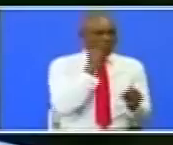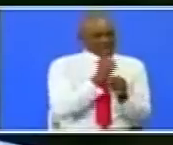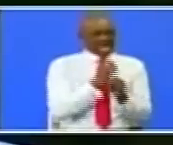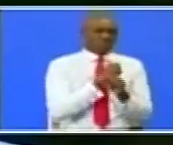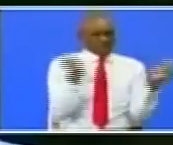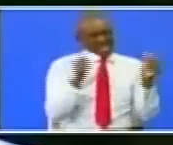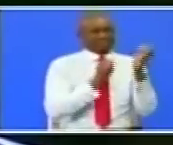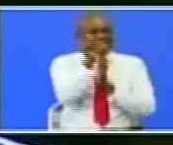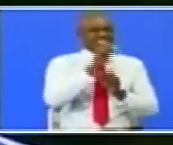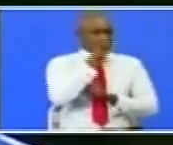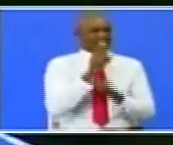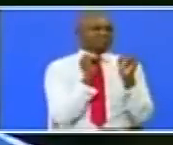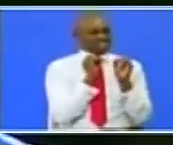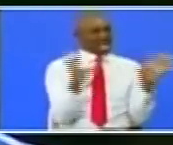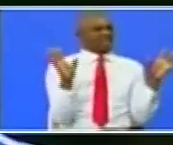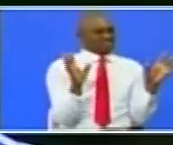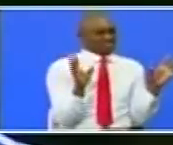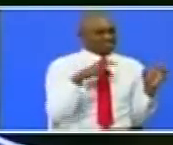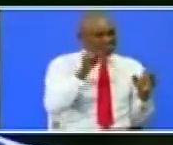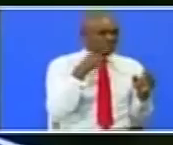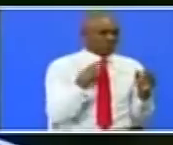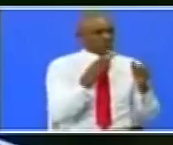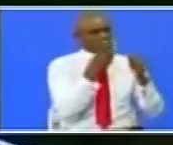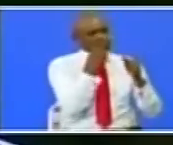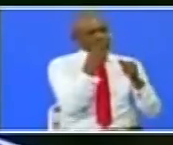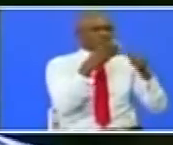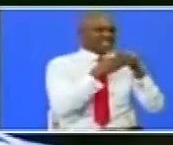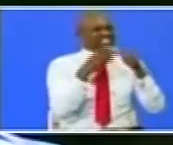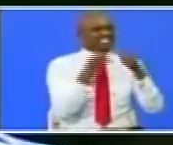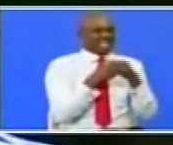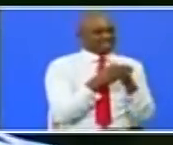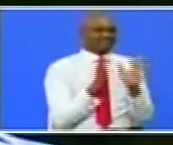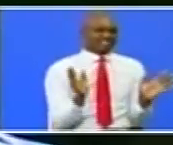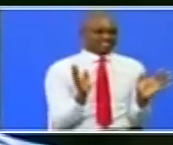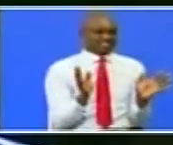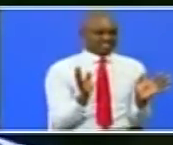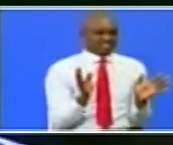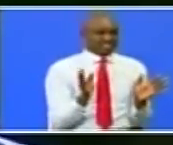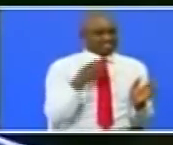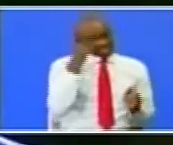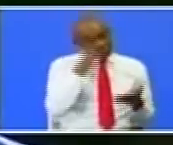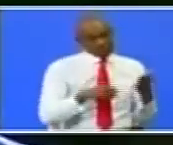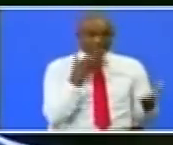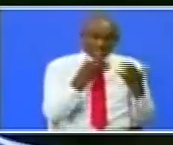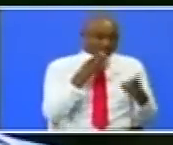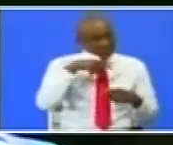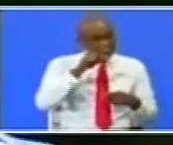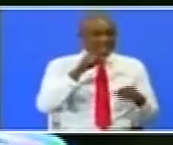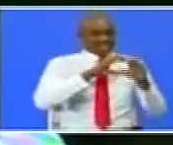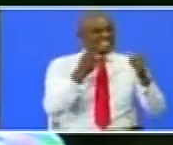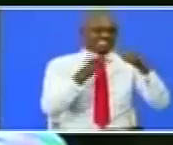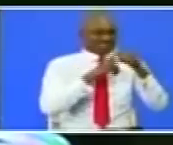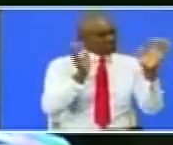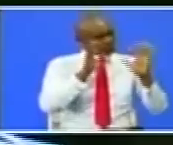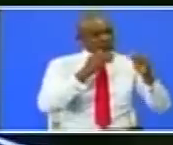very well. He had 299 marks, and the only option would be that he repeats.